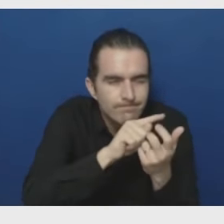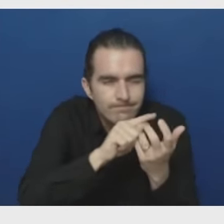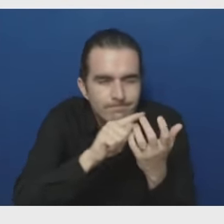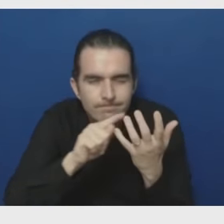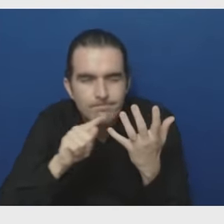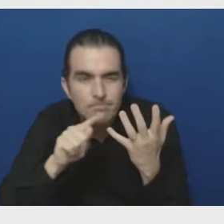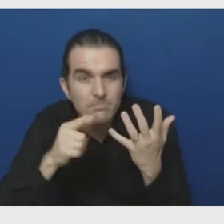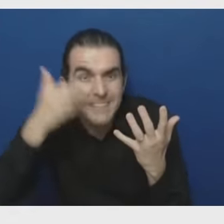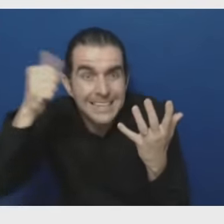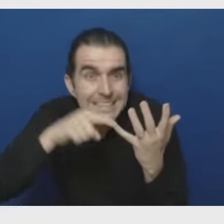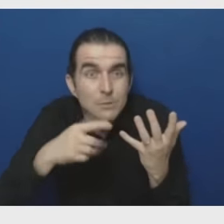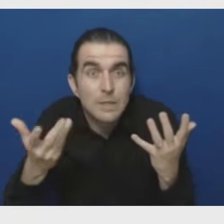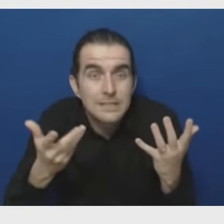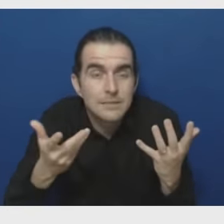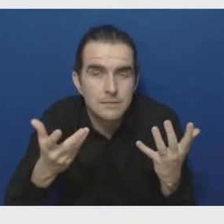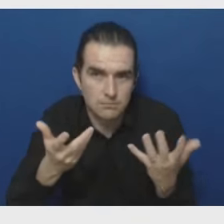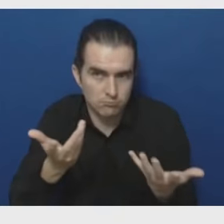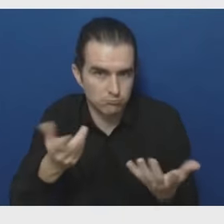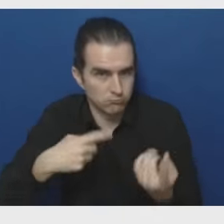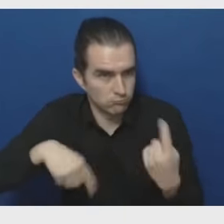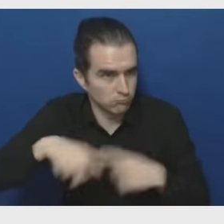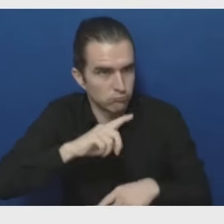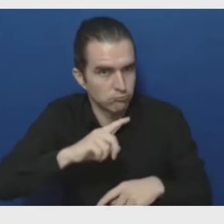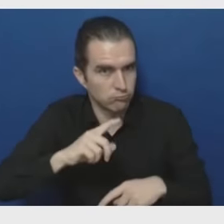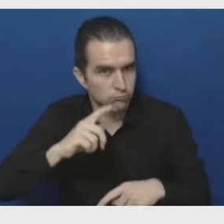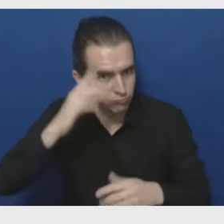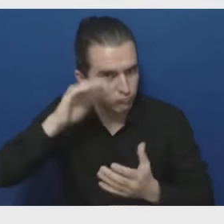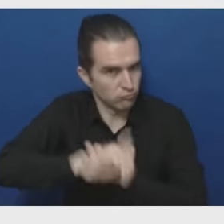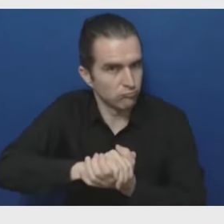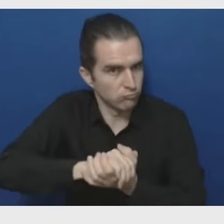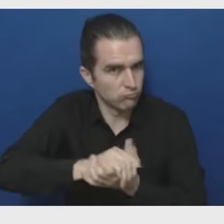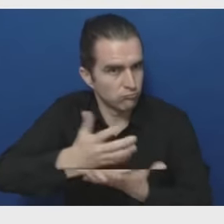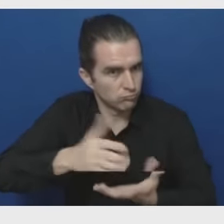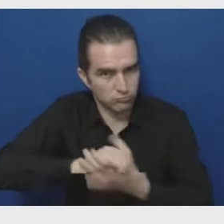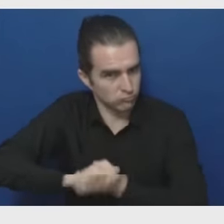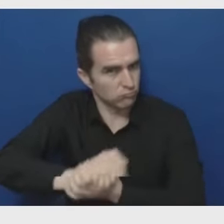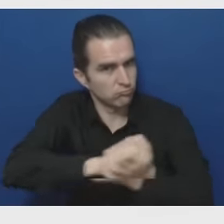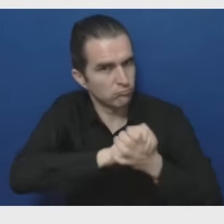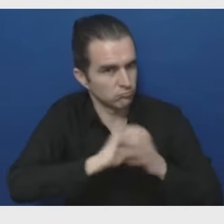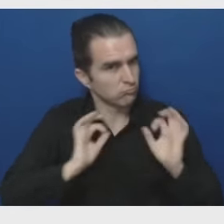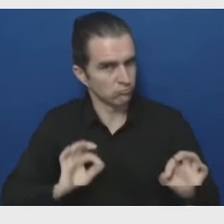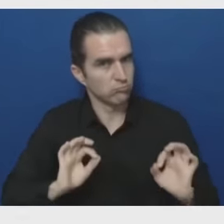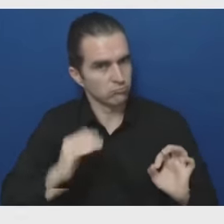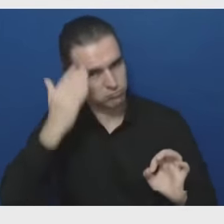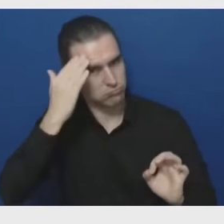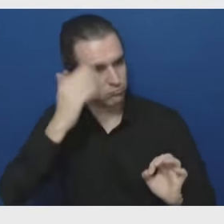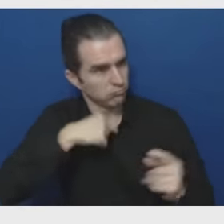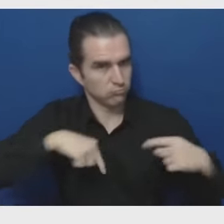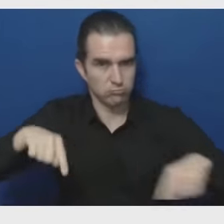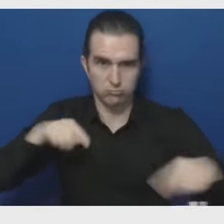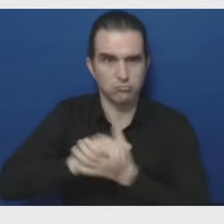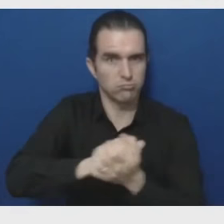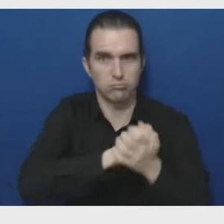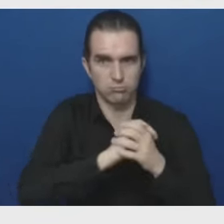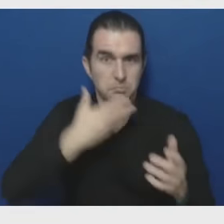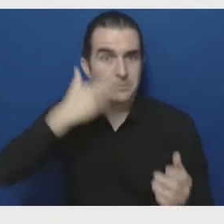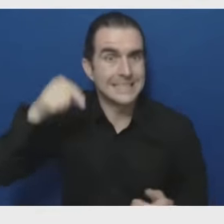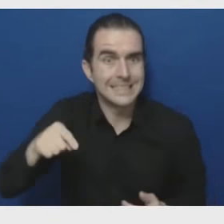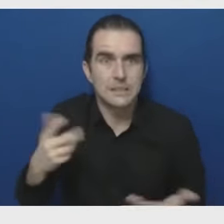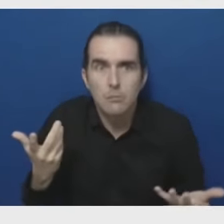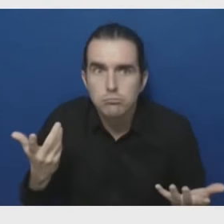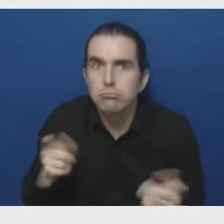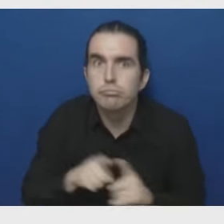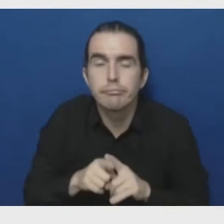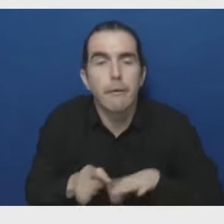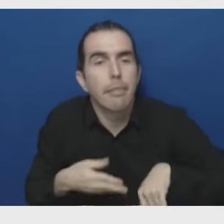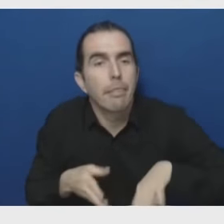elected into office. So we have a trust deficit that needs to be filled. The means of implementation needs to talk about that because it is technology,